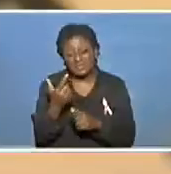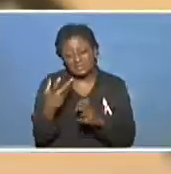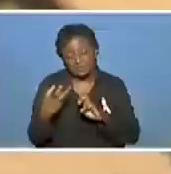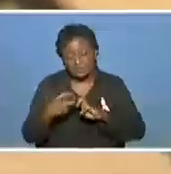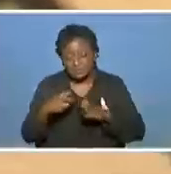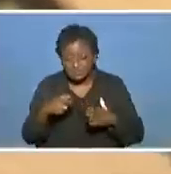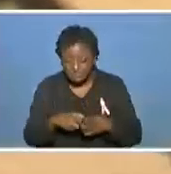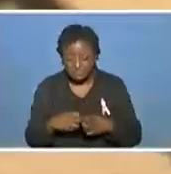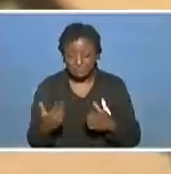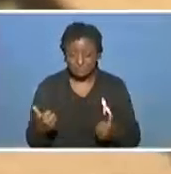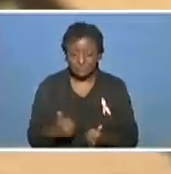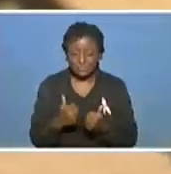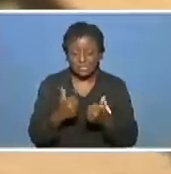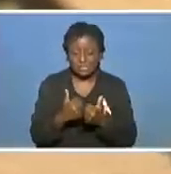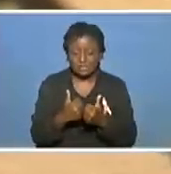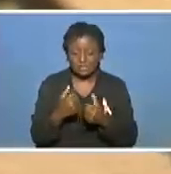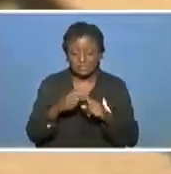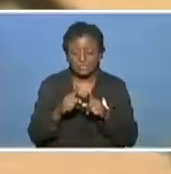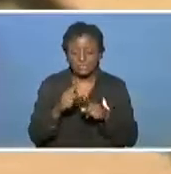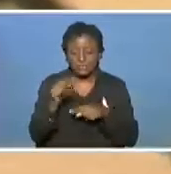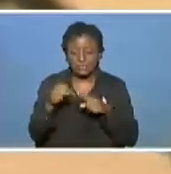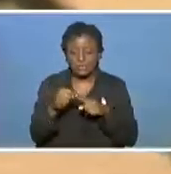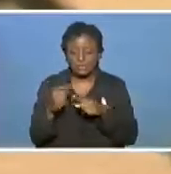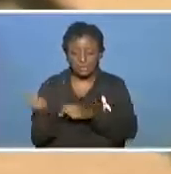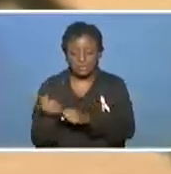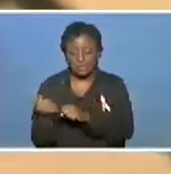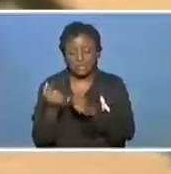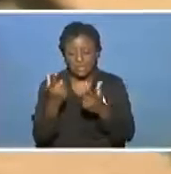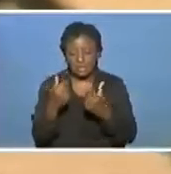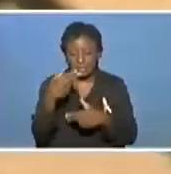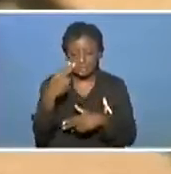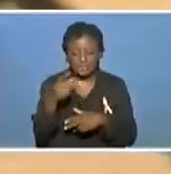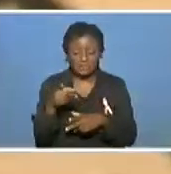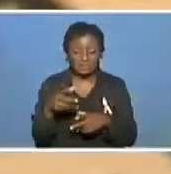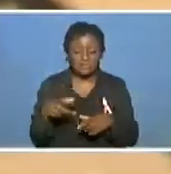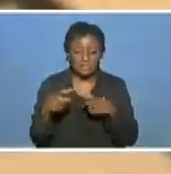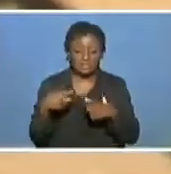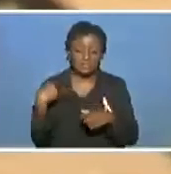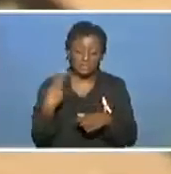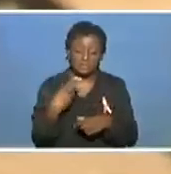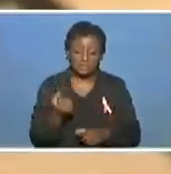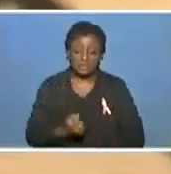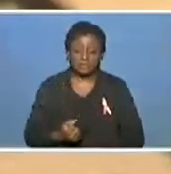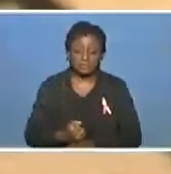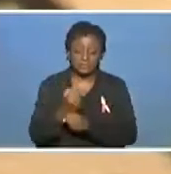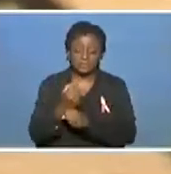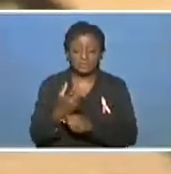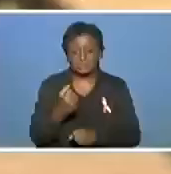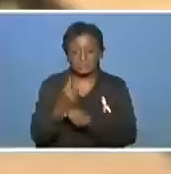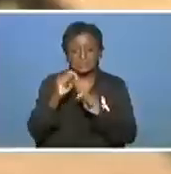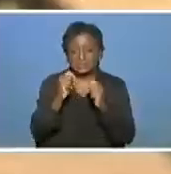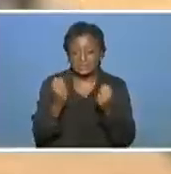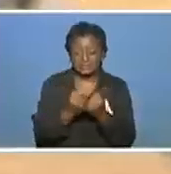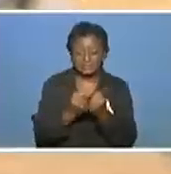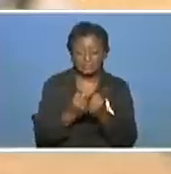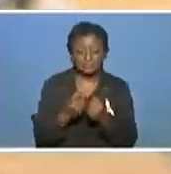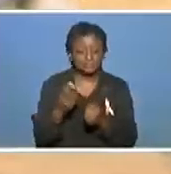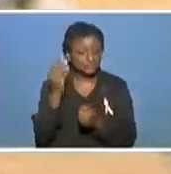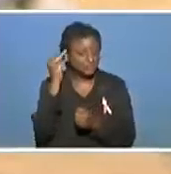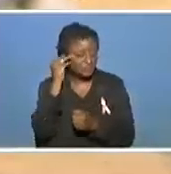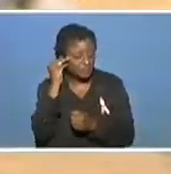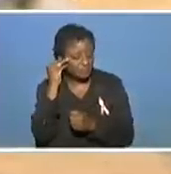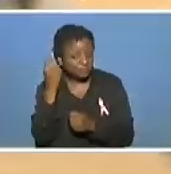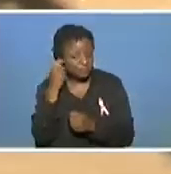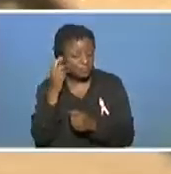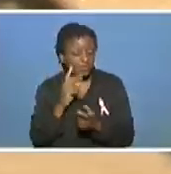but when the hitter came up and she gave us that blast, that boosted the team. The mindset we